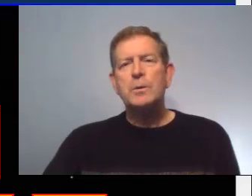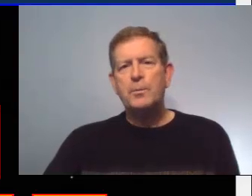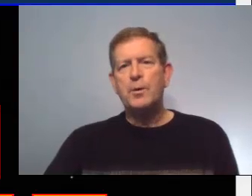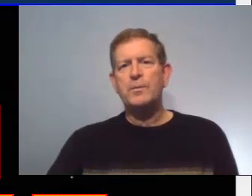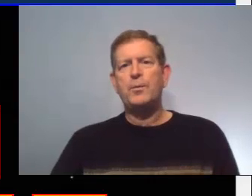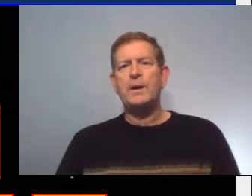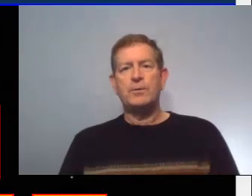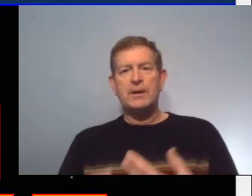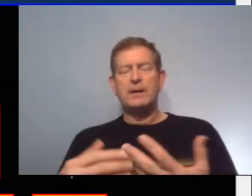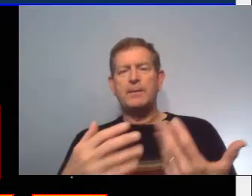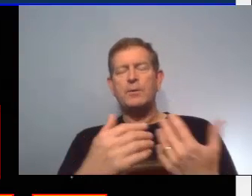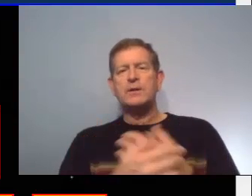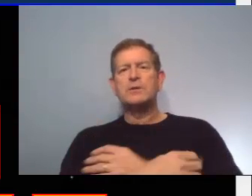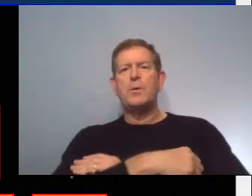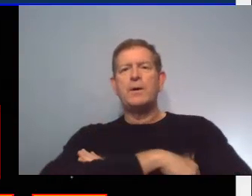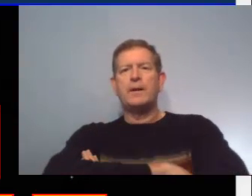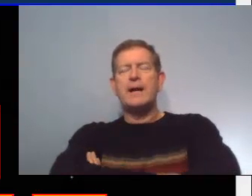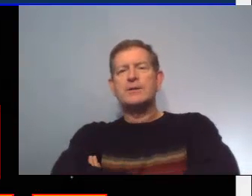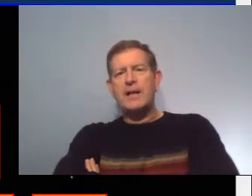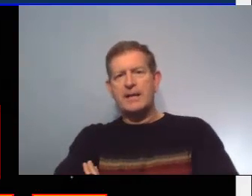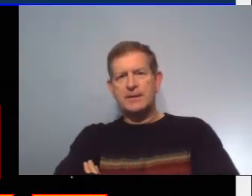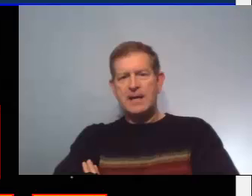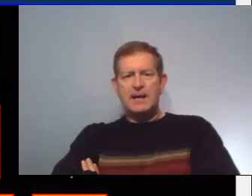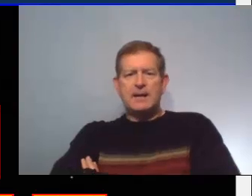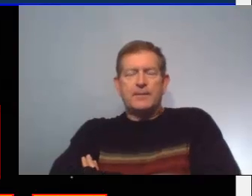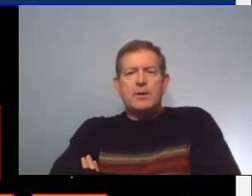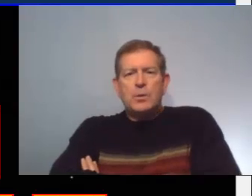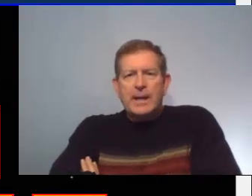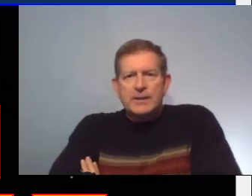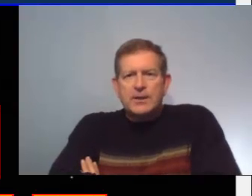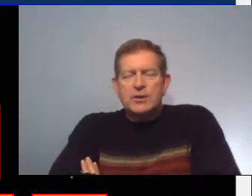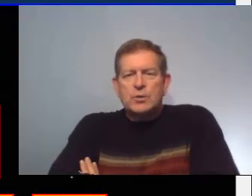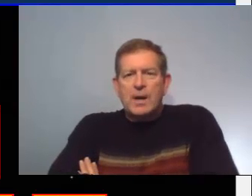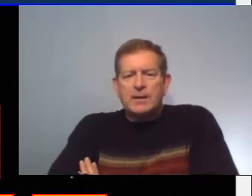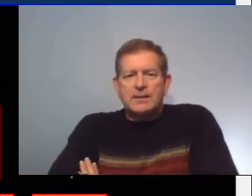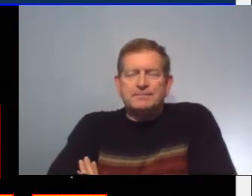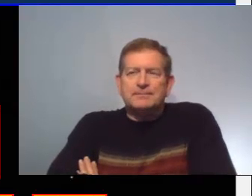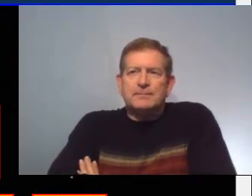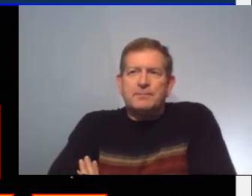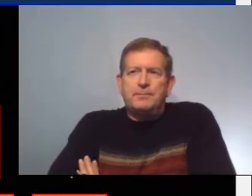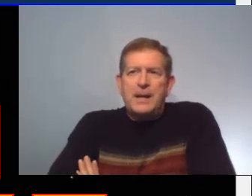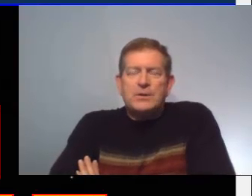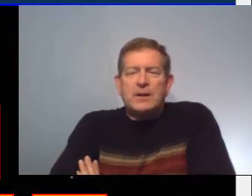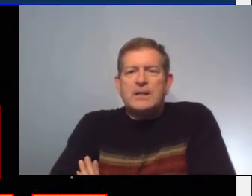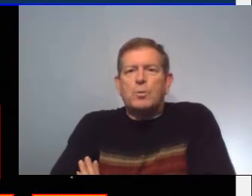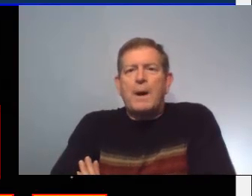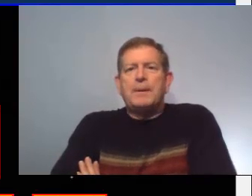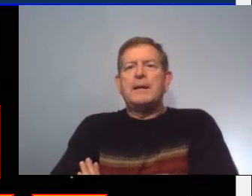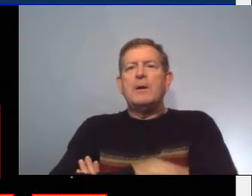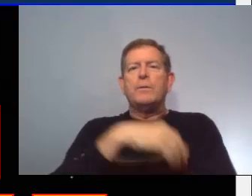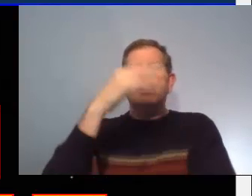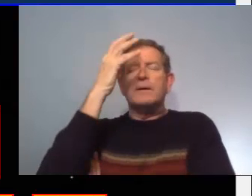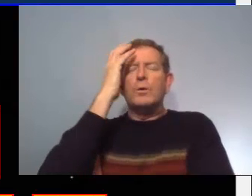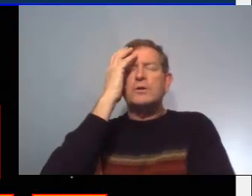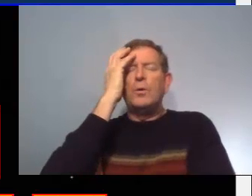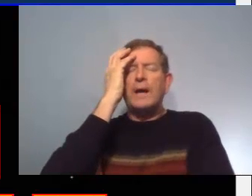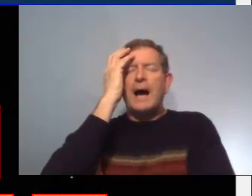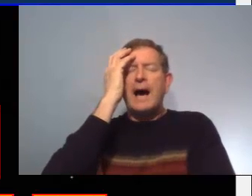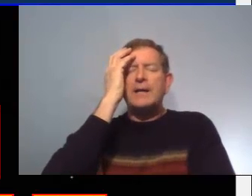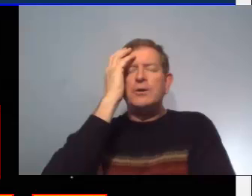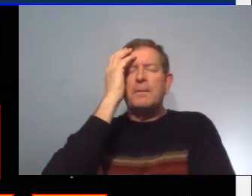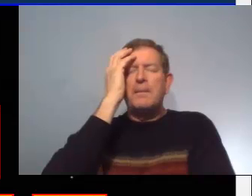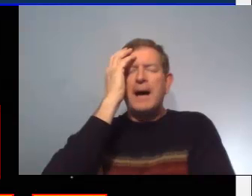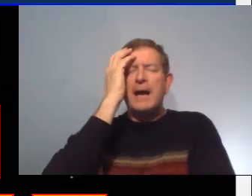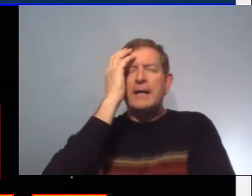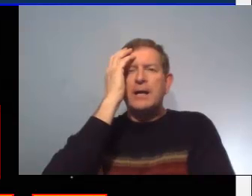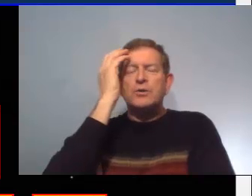this leads to an important point about which I spoke in the last class. The ULAT is constructed basically to replicate what's going